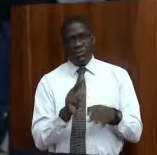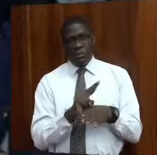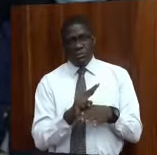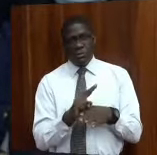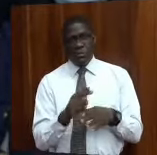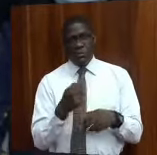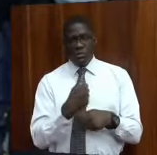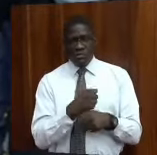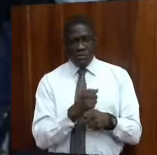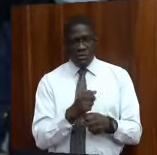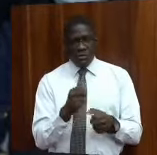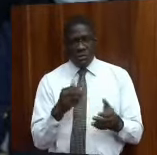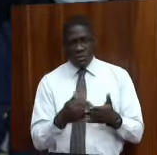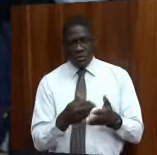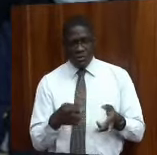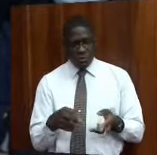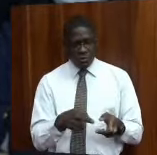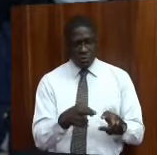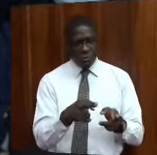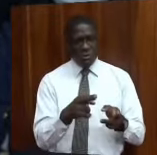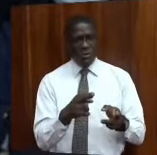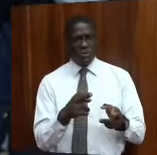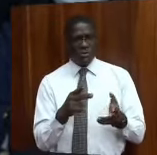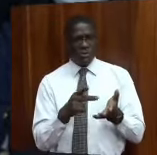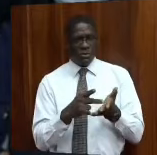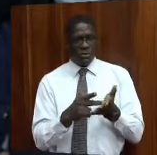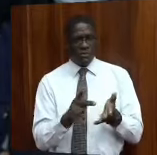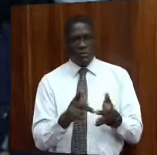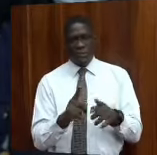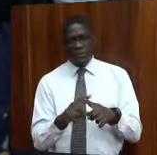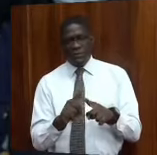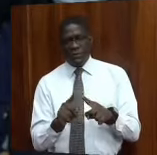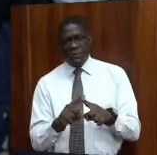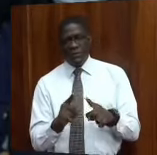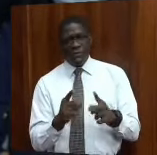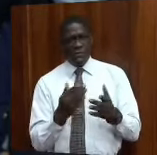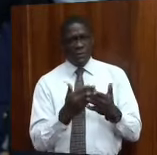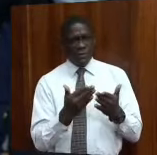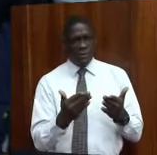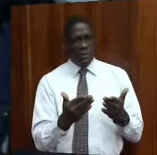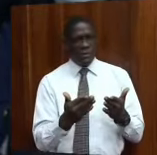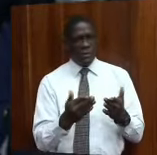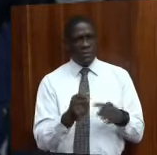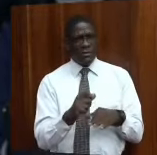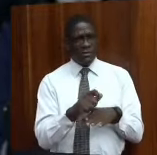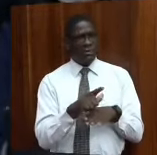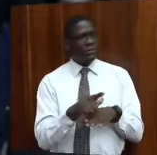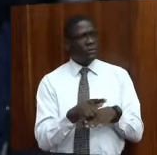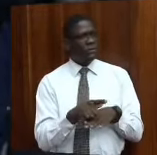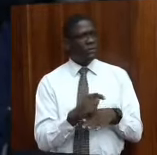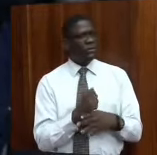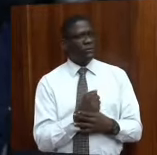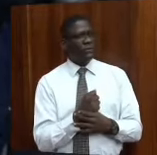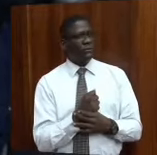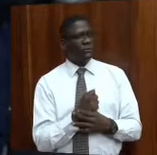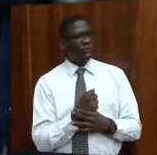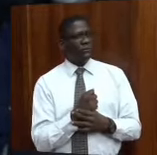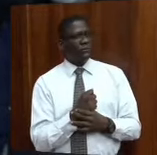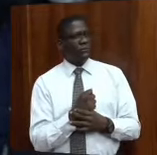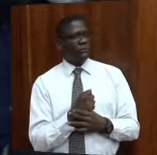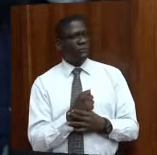Speaker, that for the first time, or for as long as I can remember, over 80% of our needs are programmed to